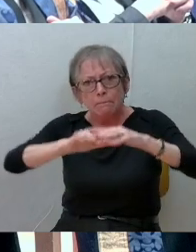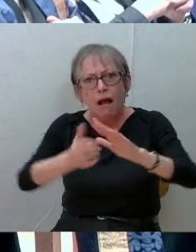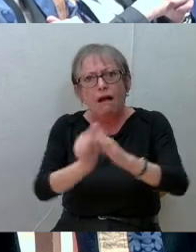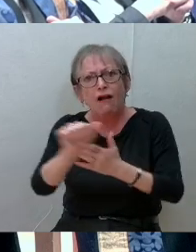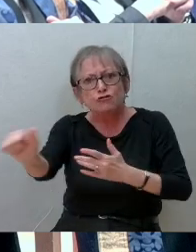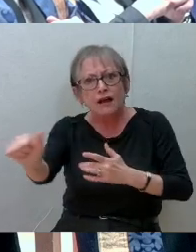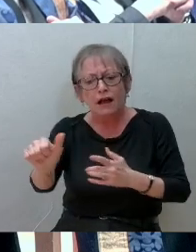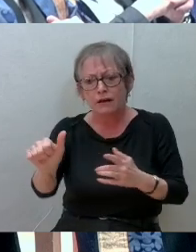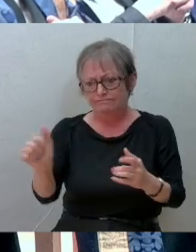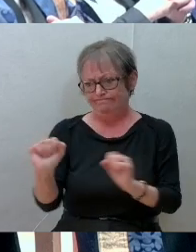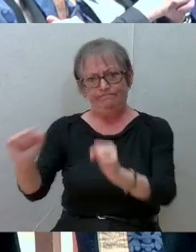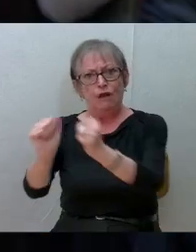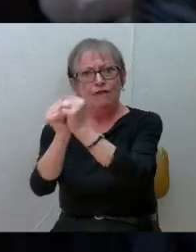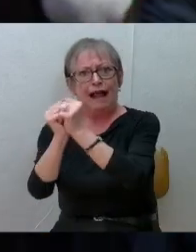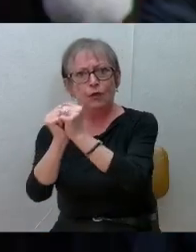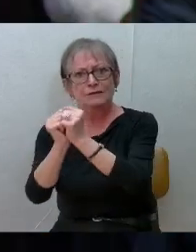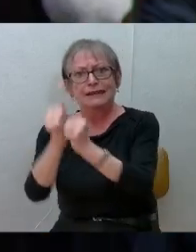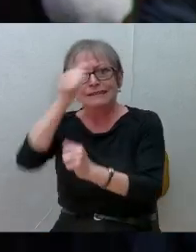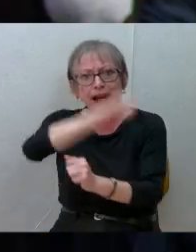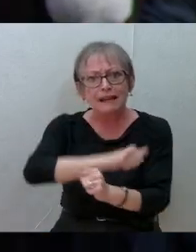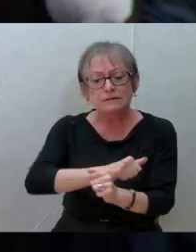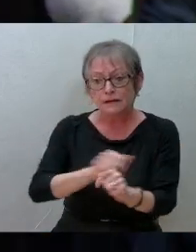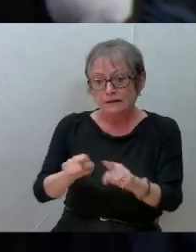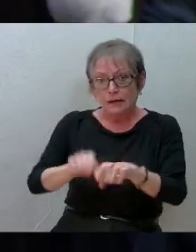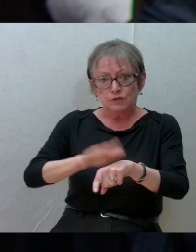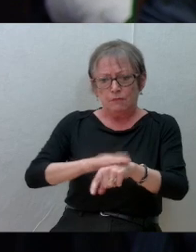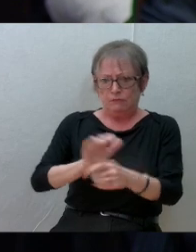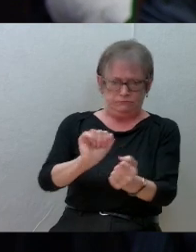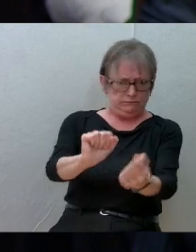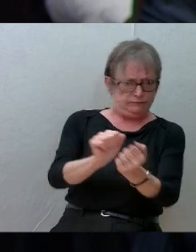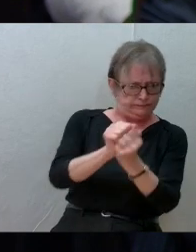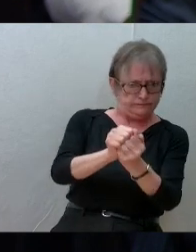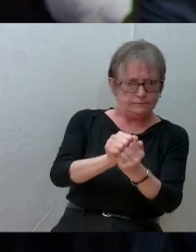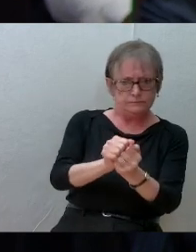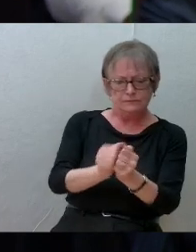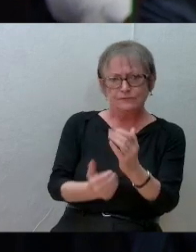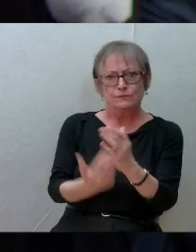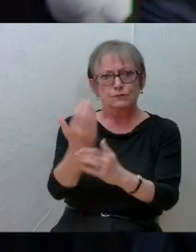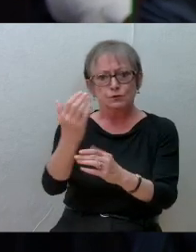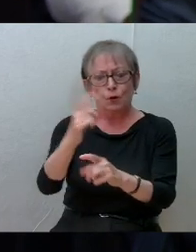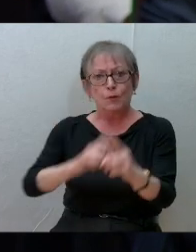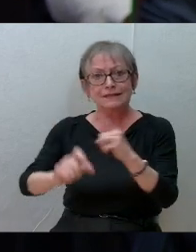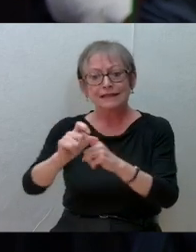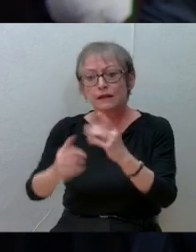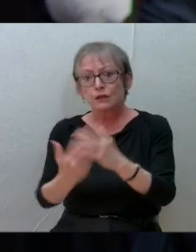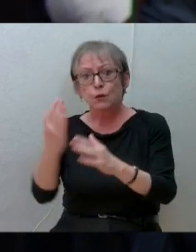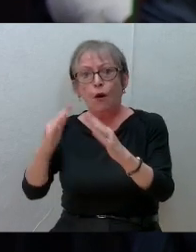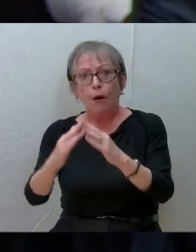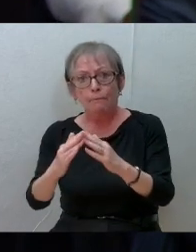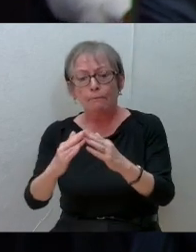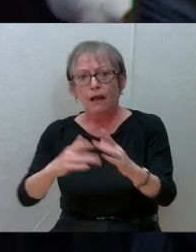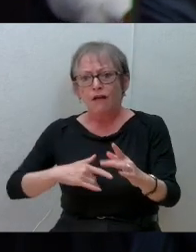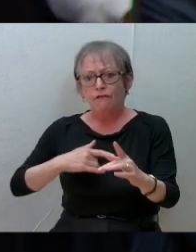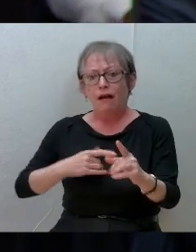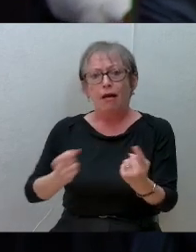their unique values and talents, but also embrace the values of their new homes and their new communities, and feel that they're an